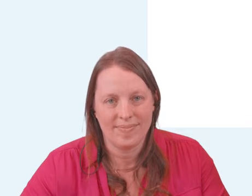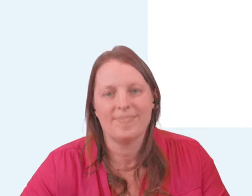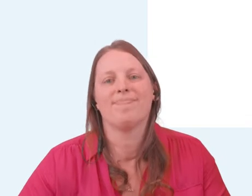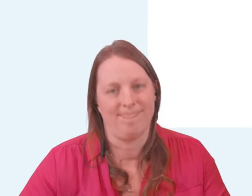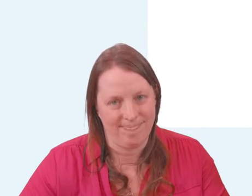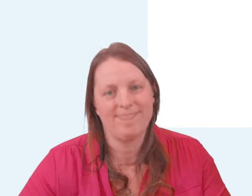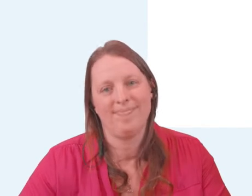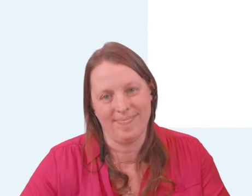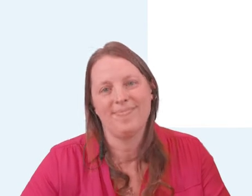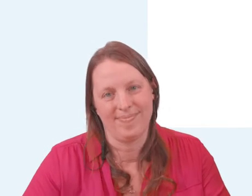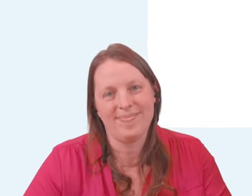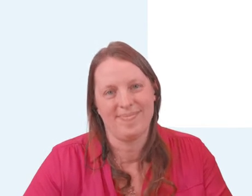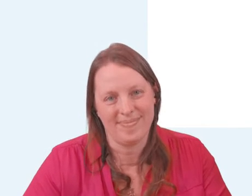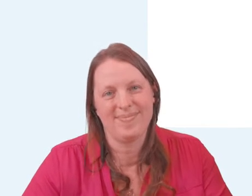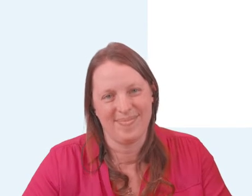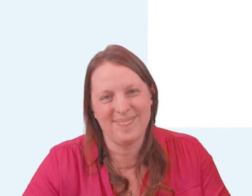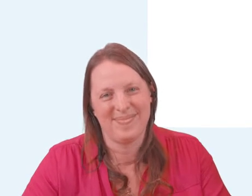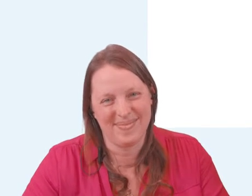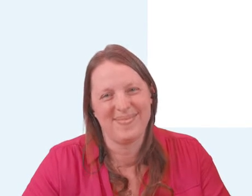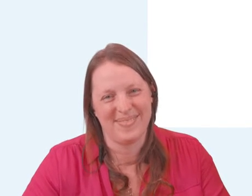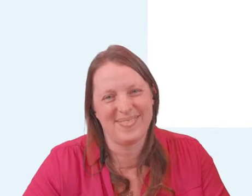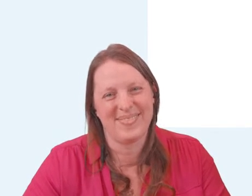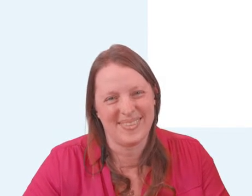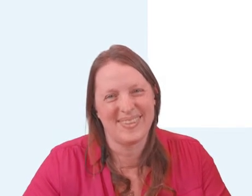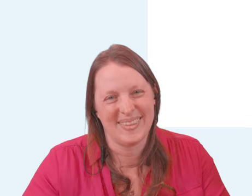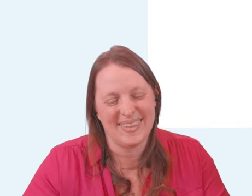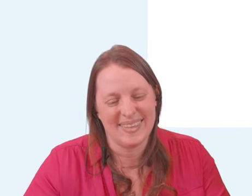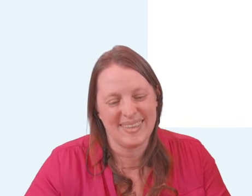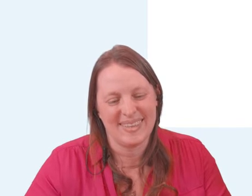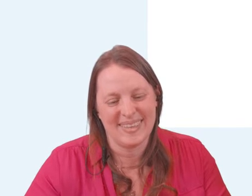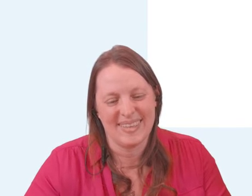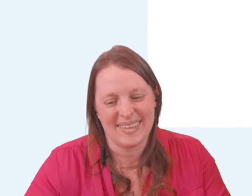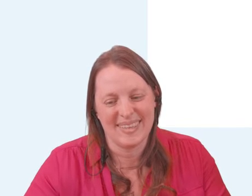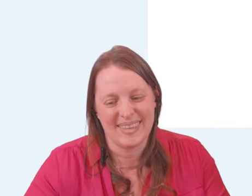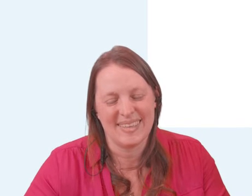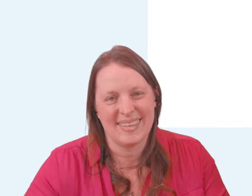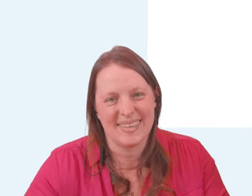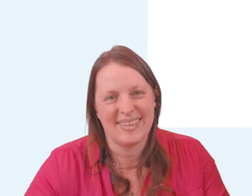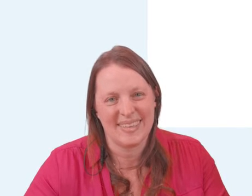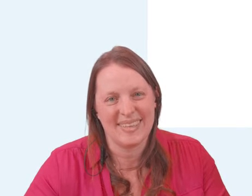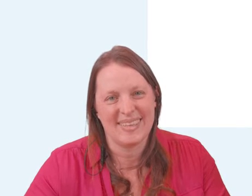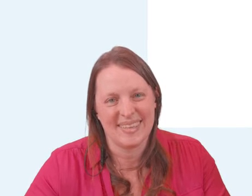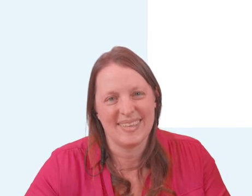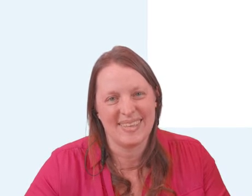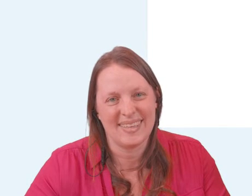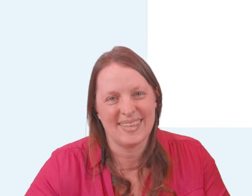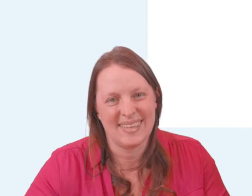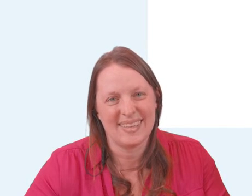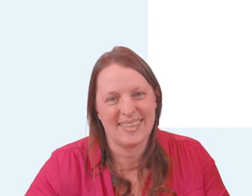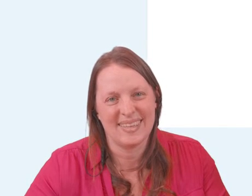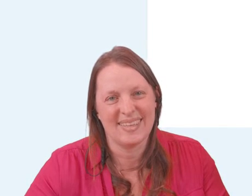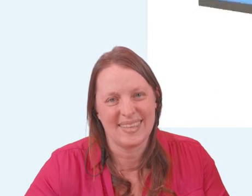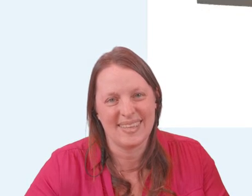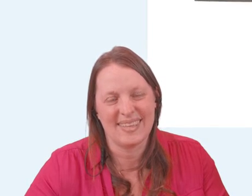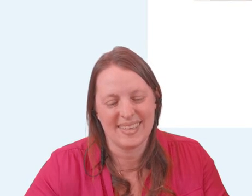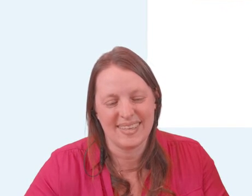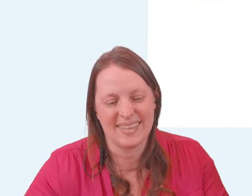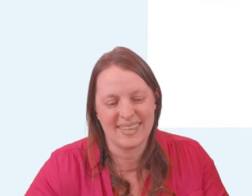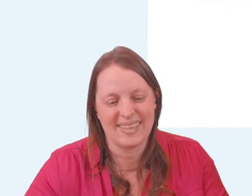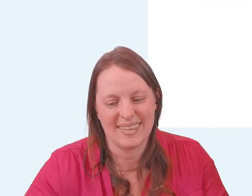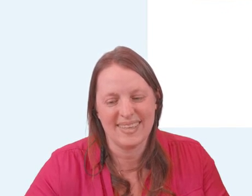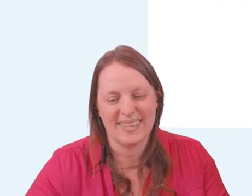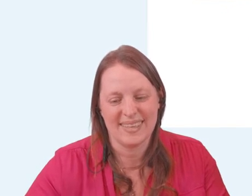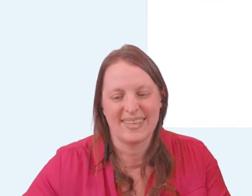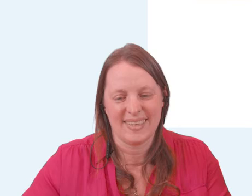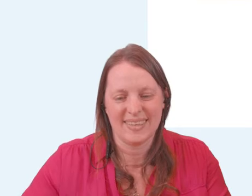affected side to unaffected side, but Guffoni maneuvers is the contrary. Okay, the nose down, it's work